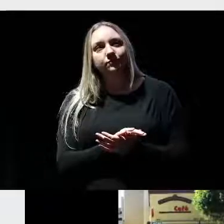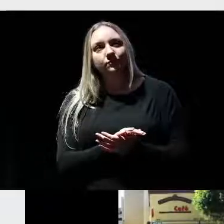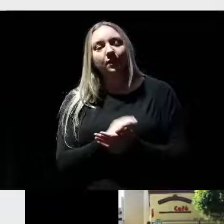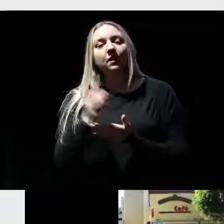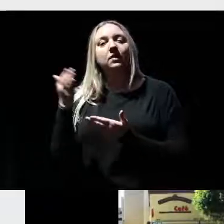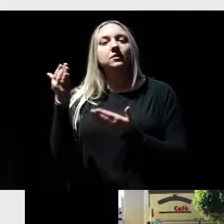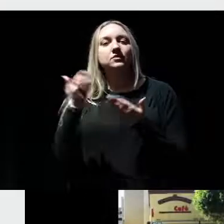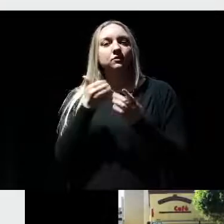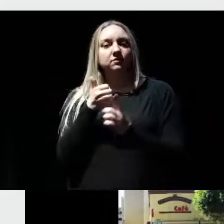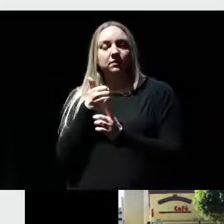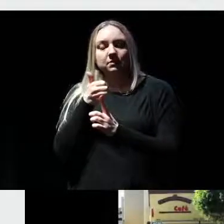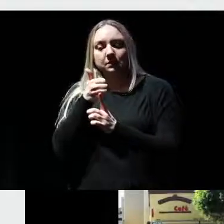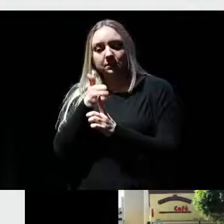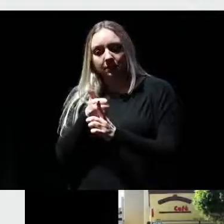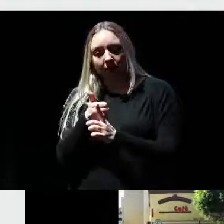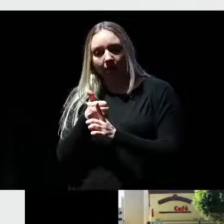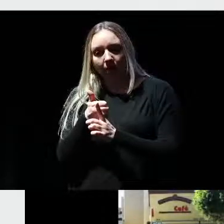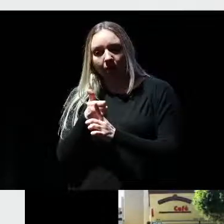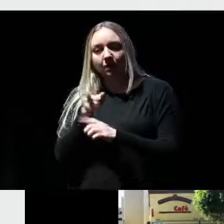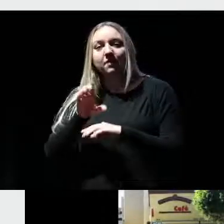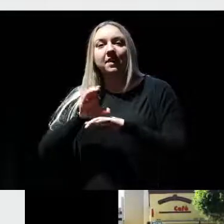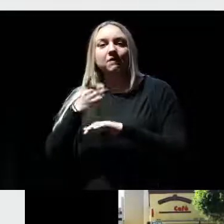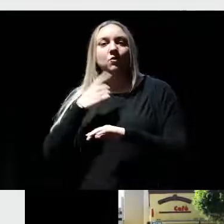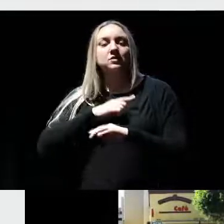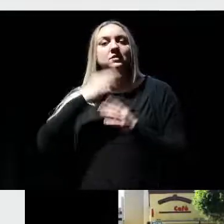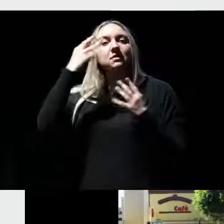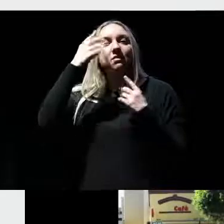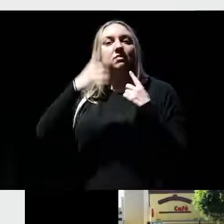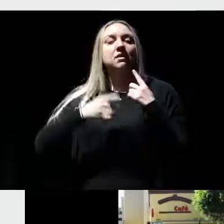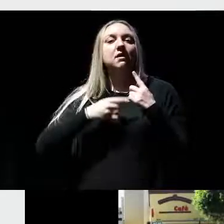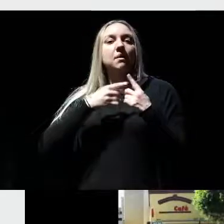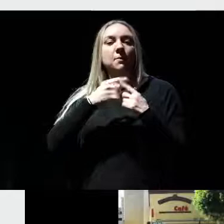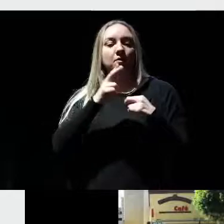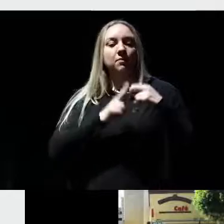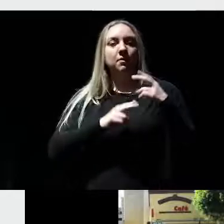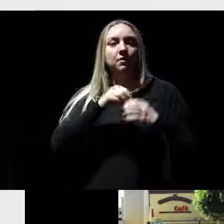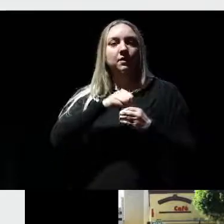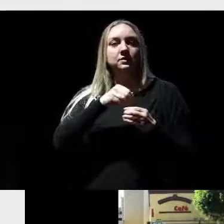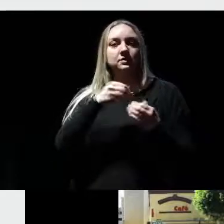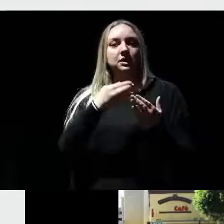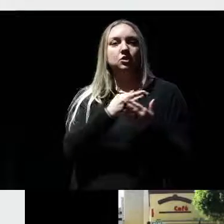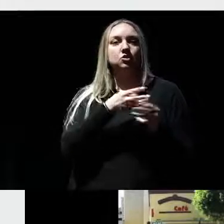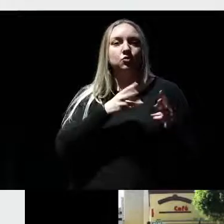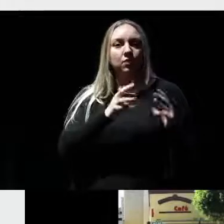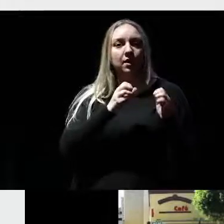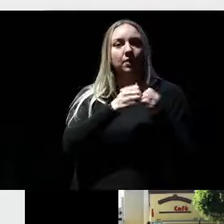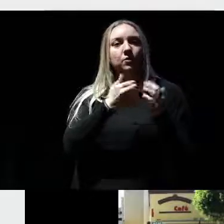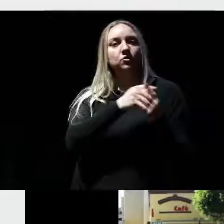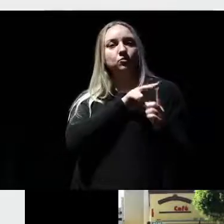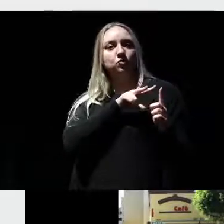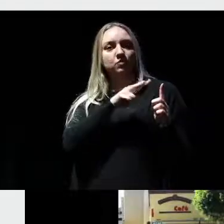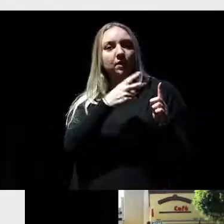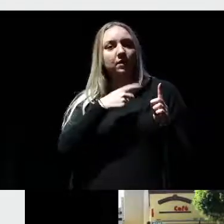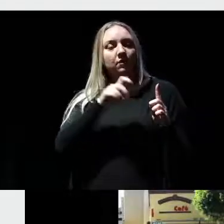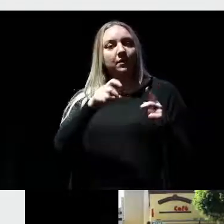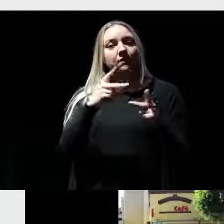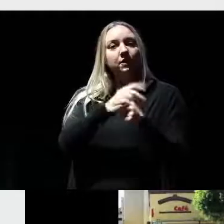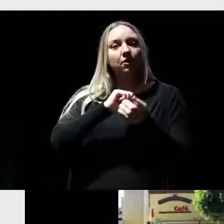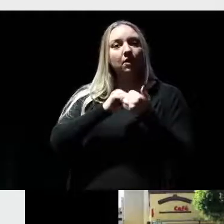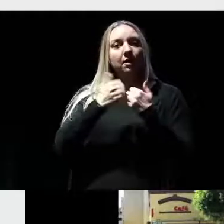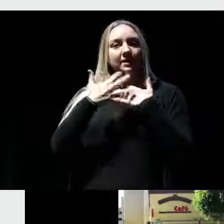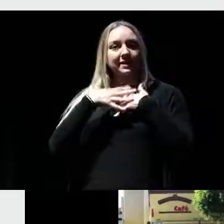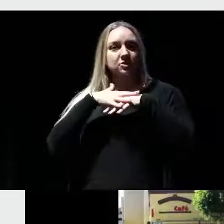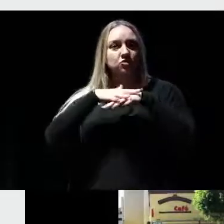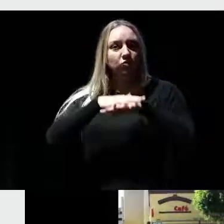a necessity for a new way of thinking about these buildings to find a way to integrate these other